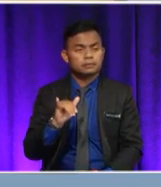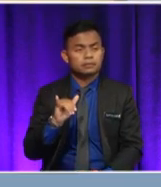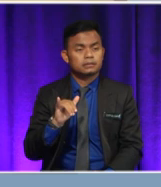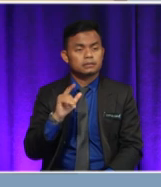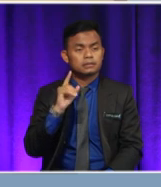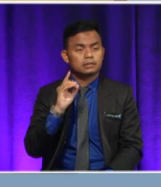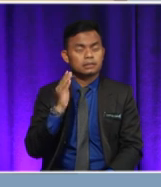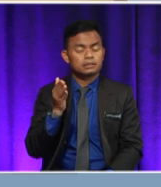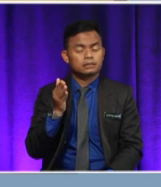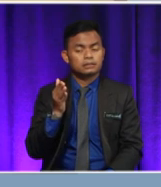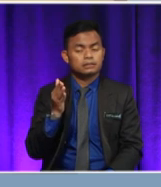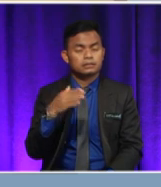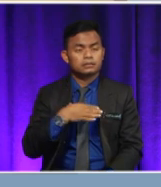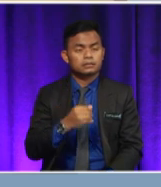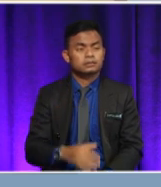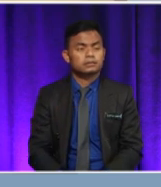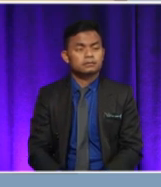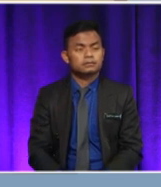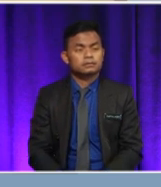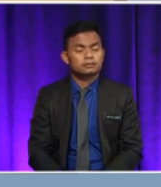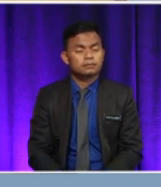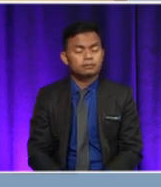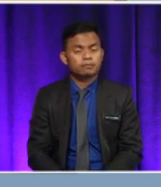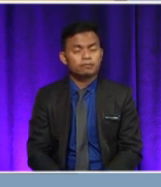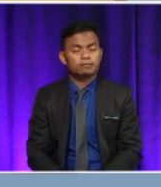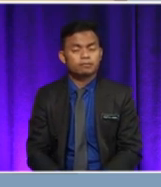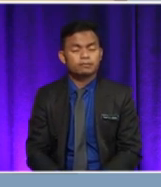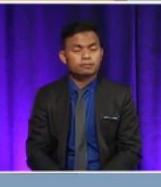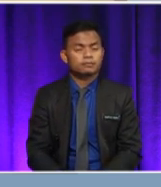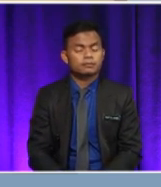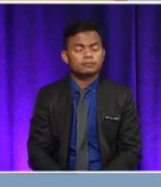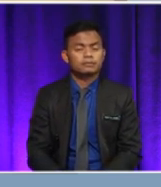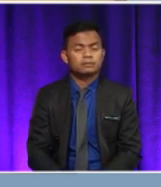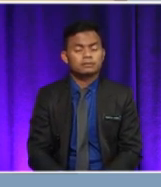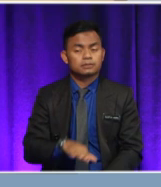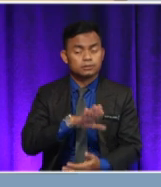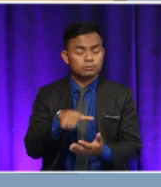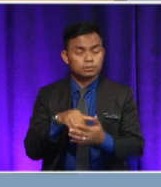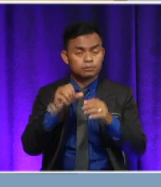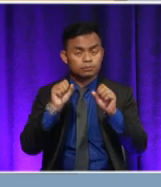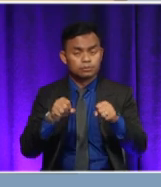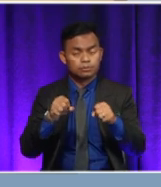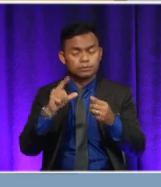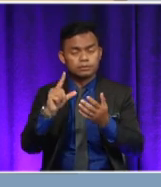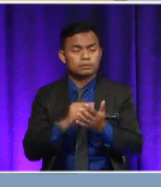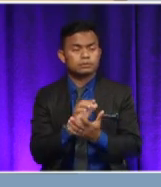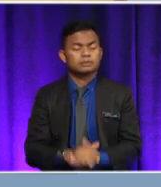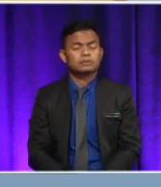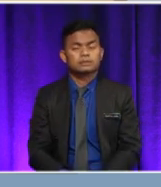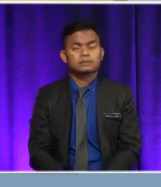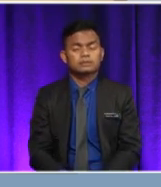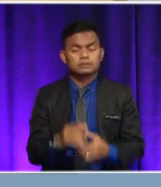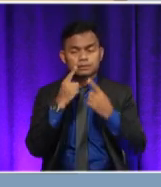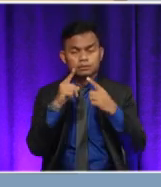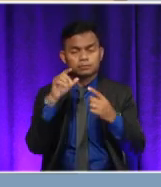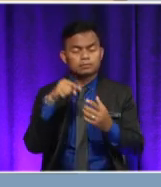sorry. So for viewers at home, you can use these suggested phrases. I would rather do because, or